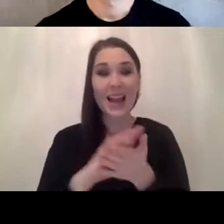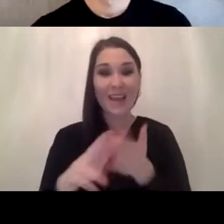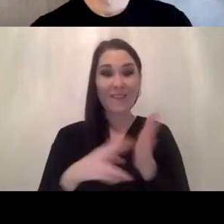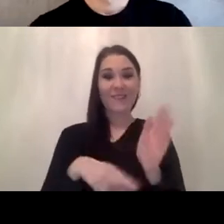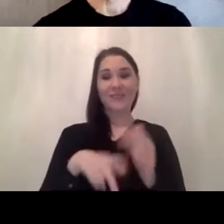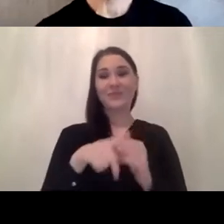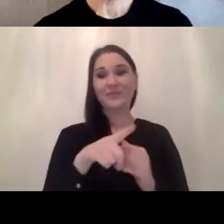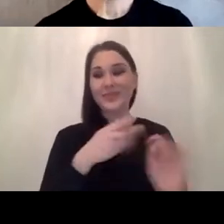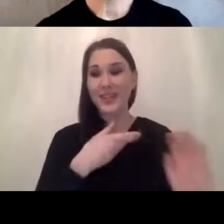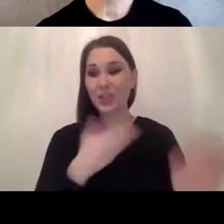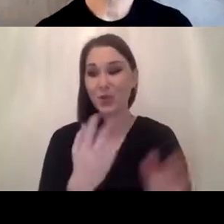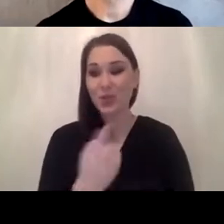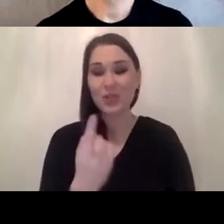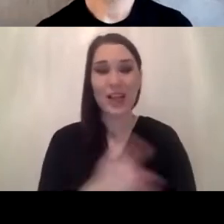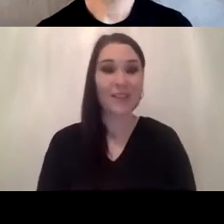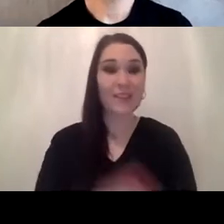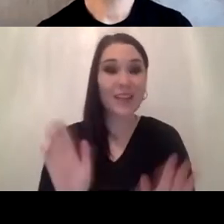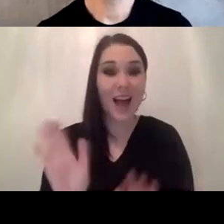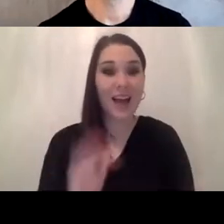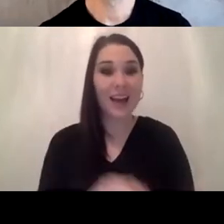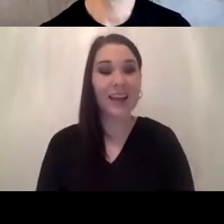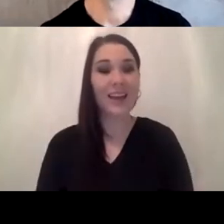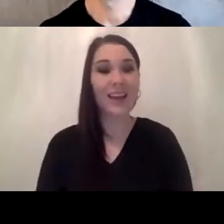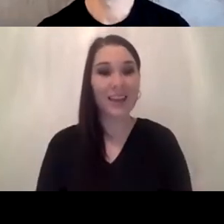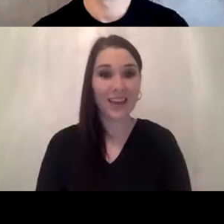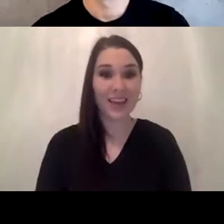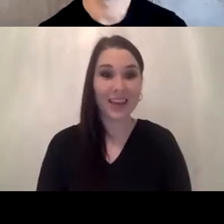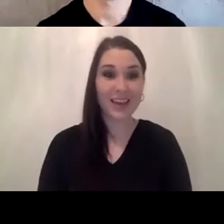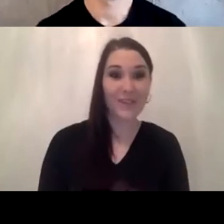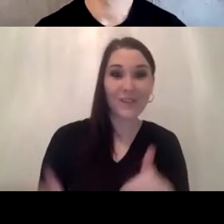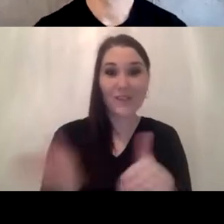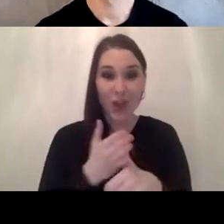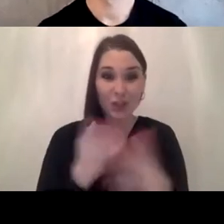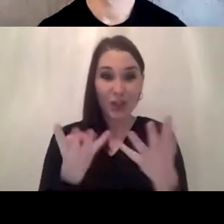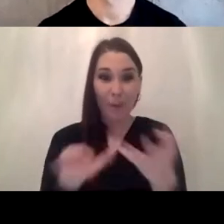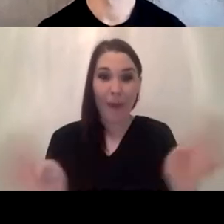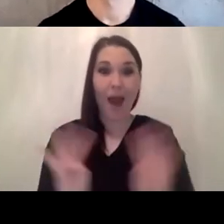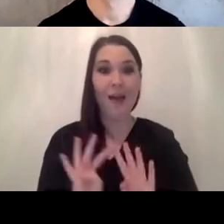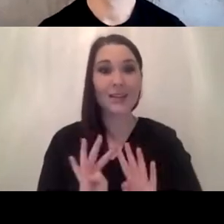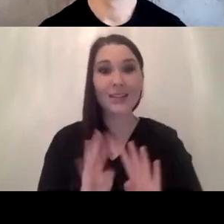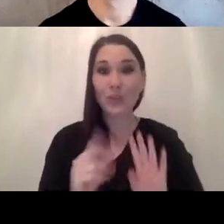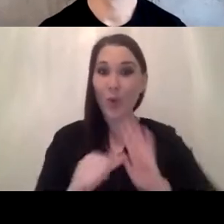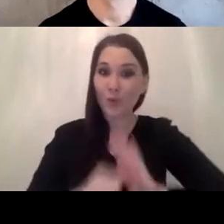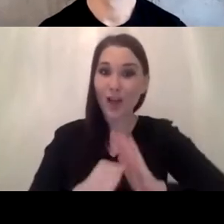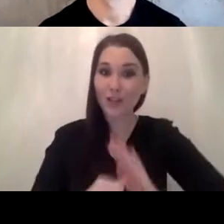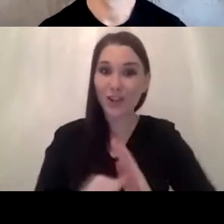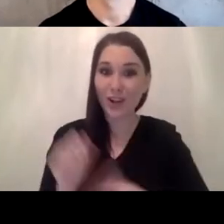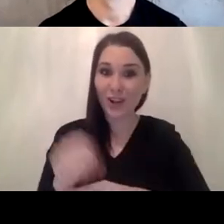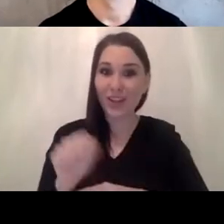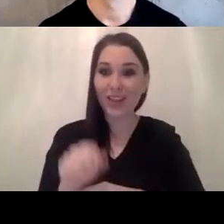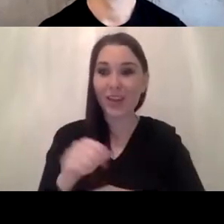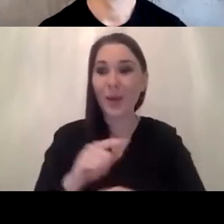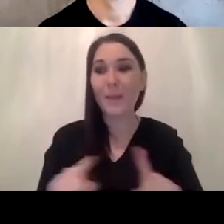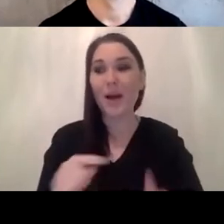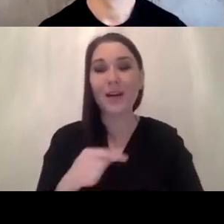Yeah, sure, thanks. Hi guys, this is my first ever panel, so no pressure, but I'll just give